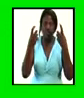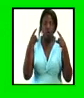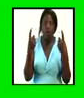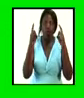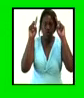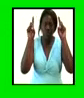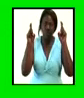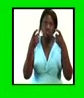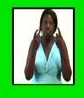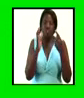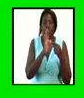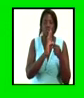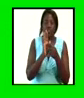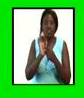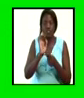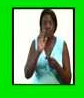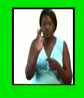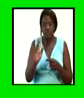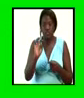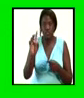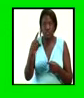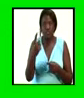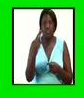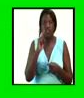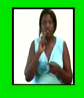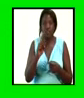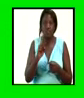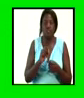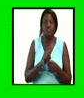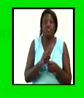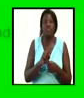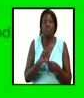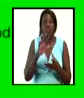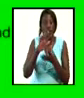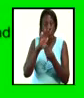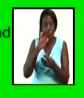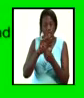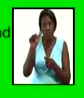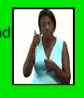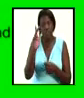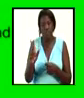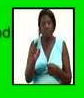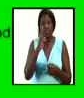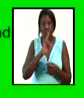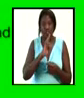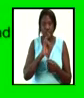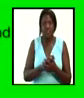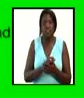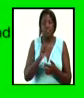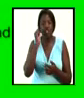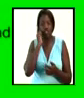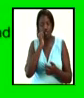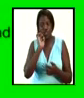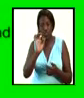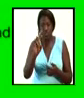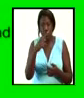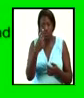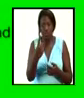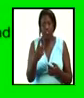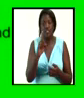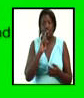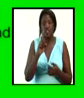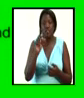to indicate direct speech, quote someone else's words, excuse oneself for using slang or foreign